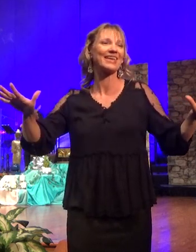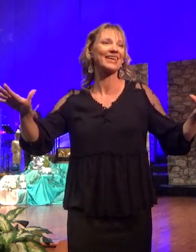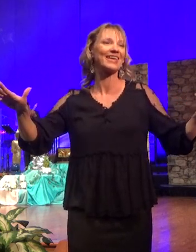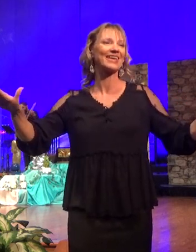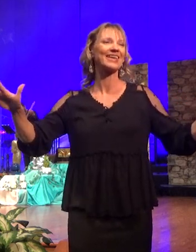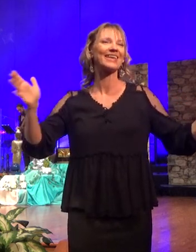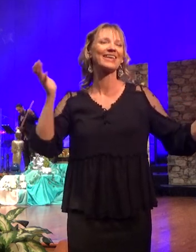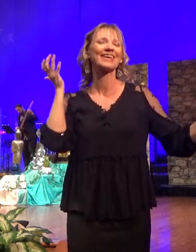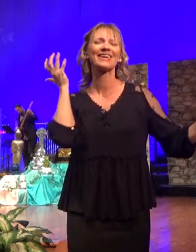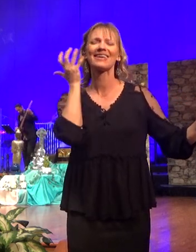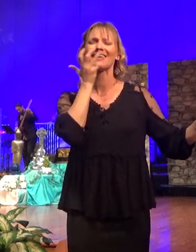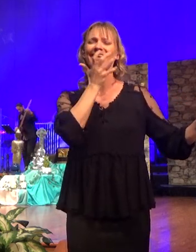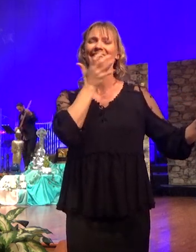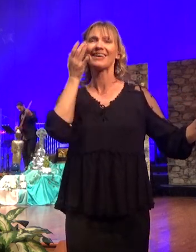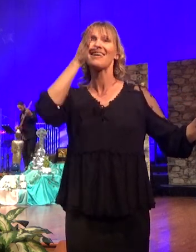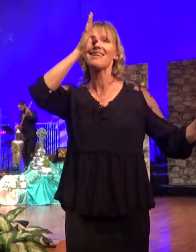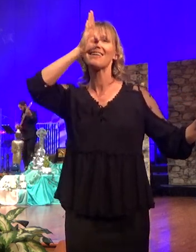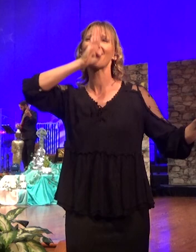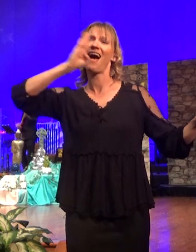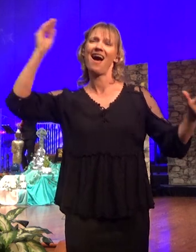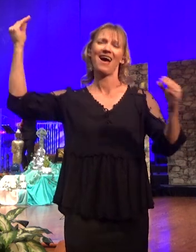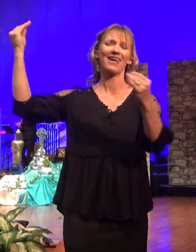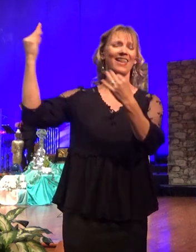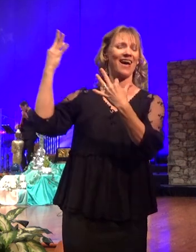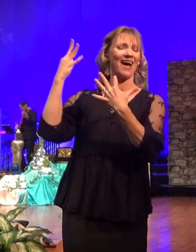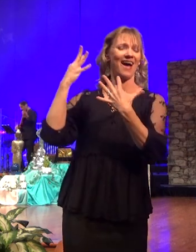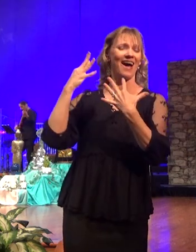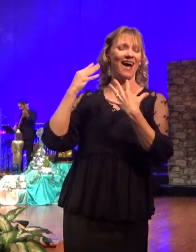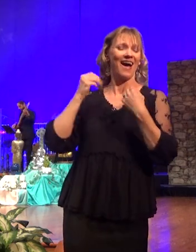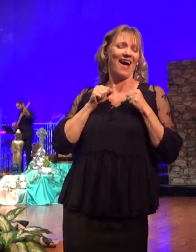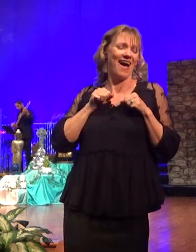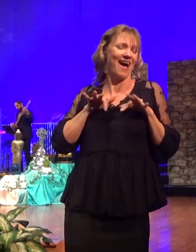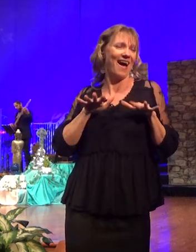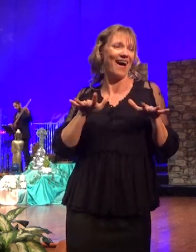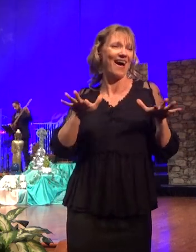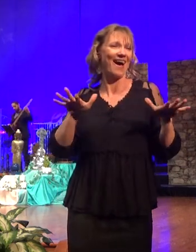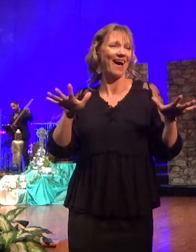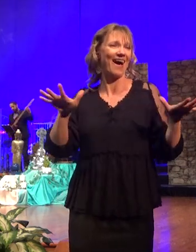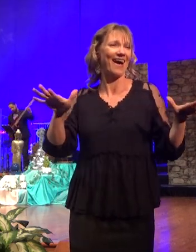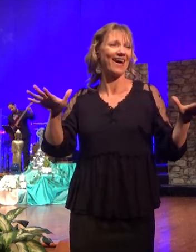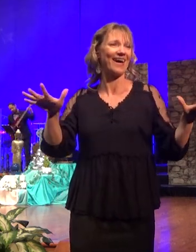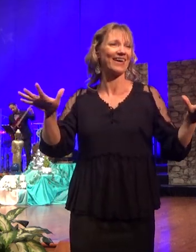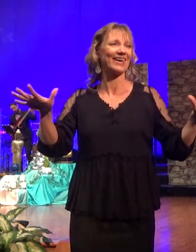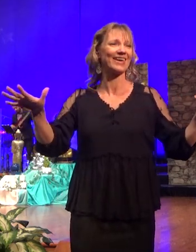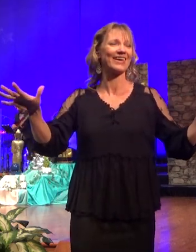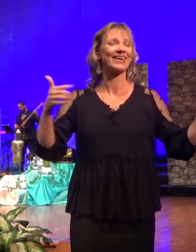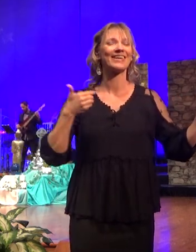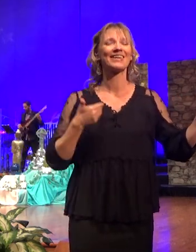me, when you move through me,